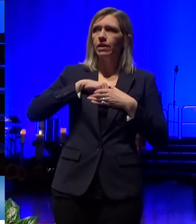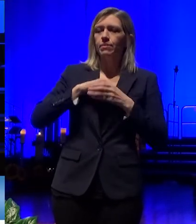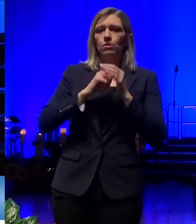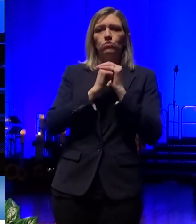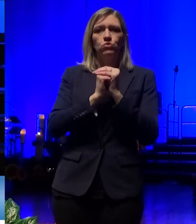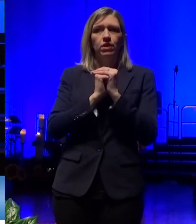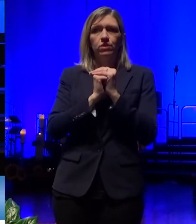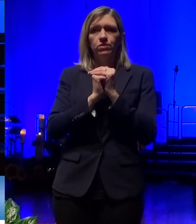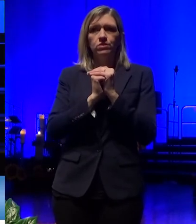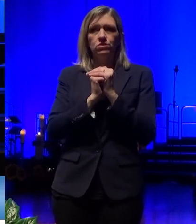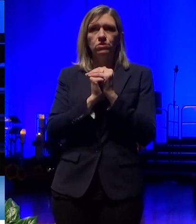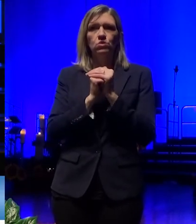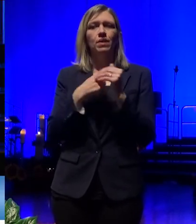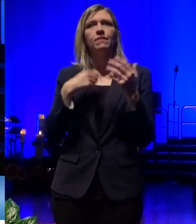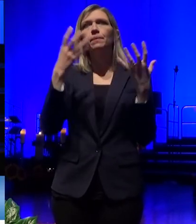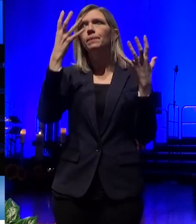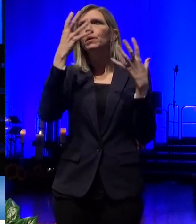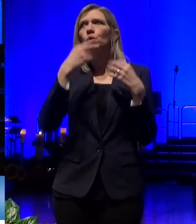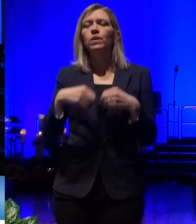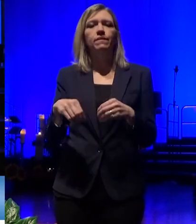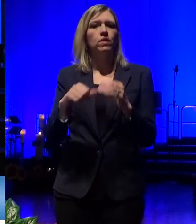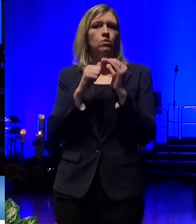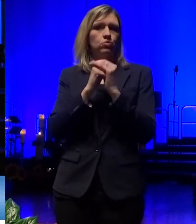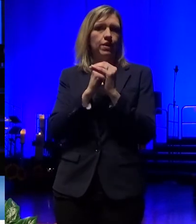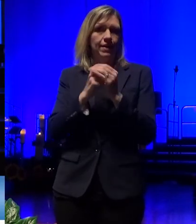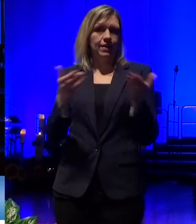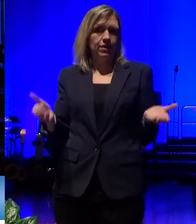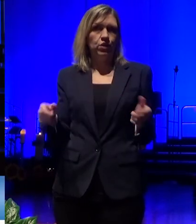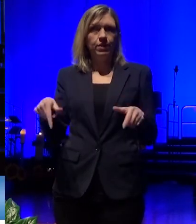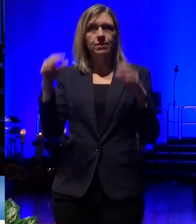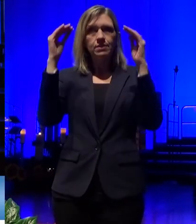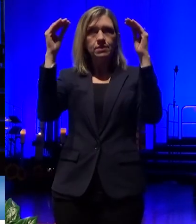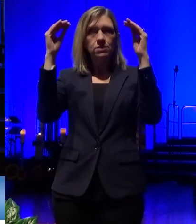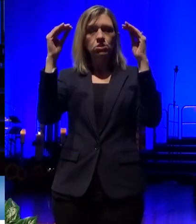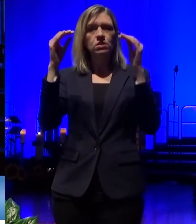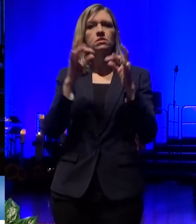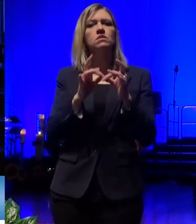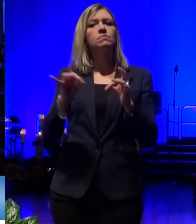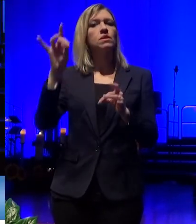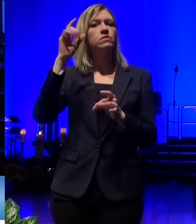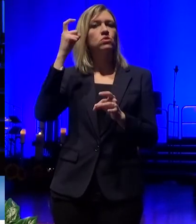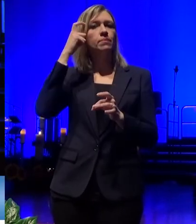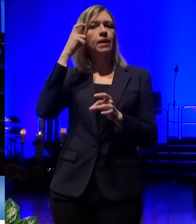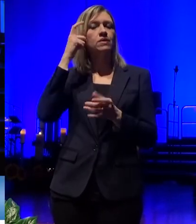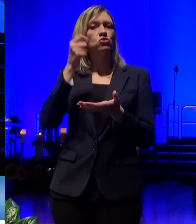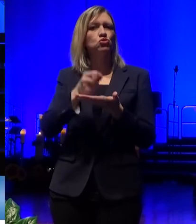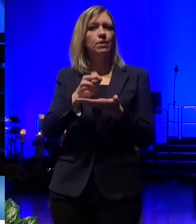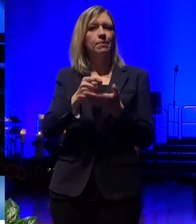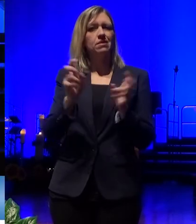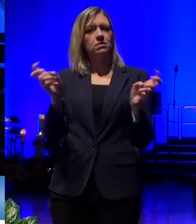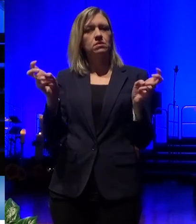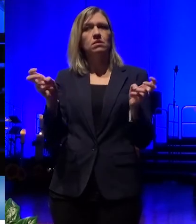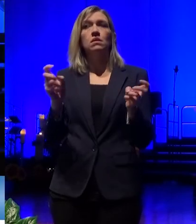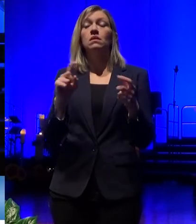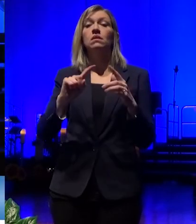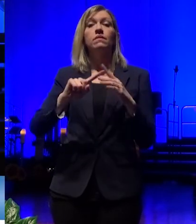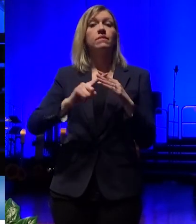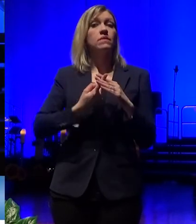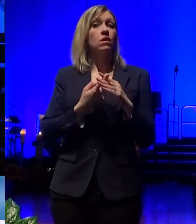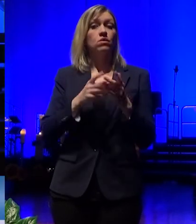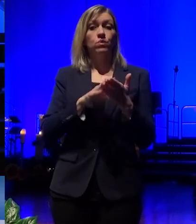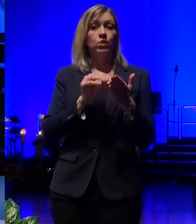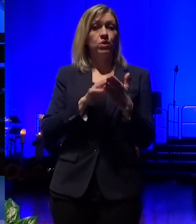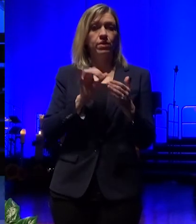We have a beautiful way of praying here in our teaching. Spiritual mind treatment. And when people first start to learn it, it's